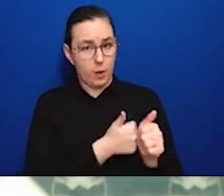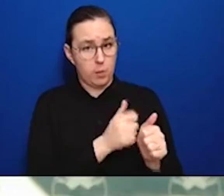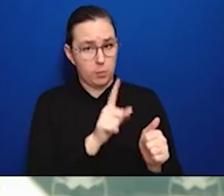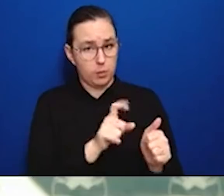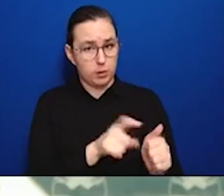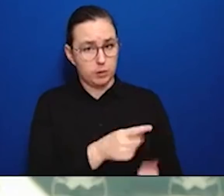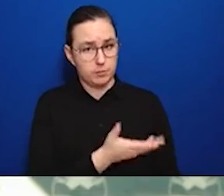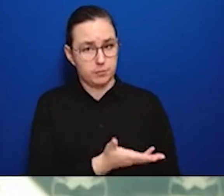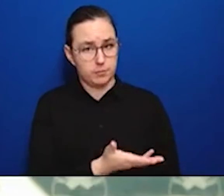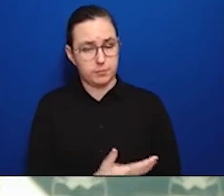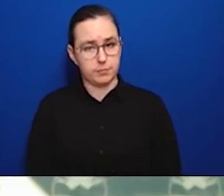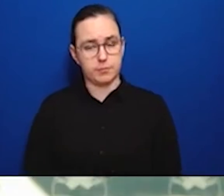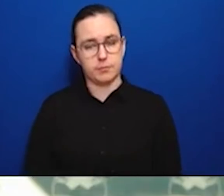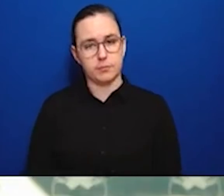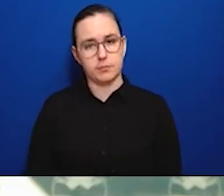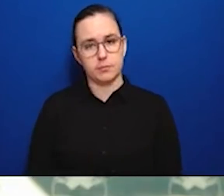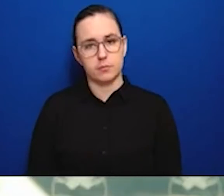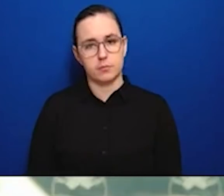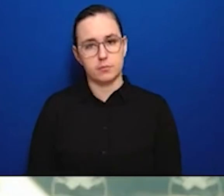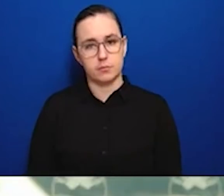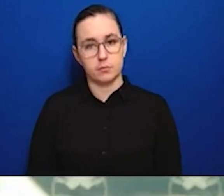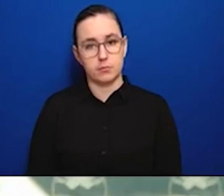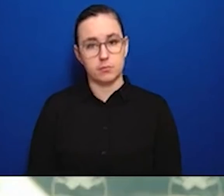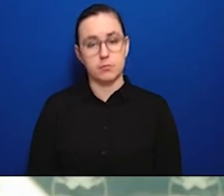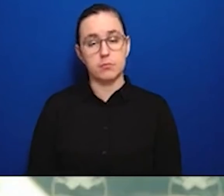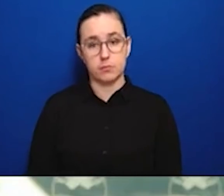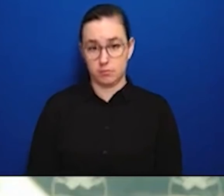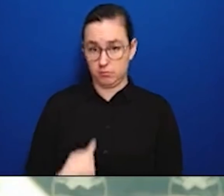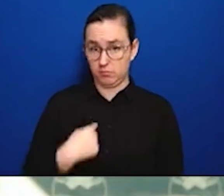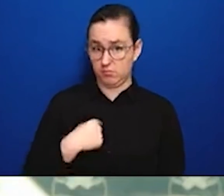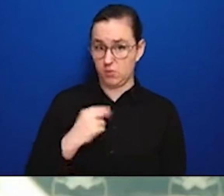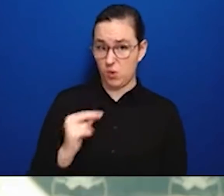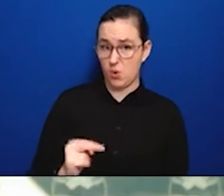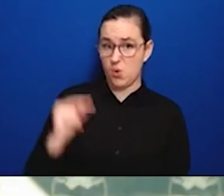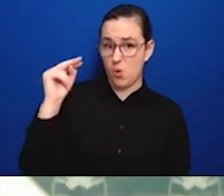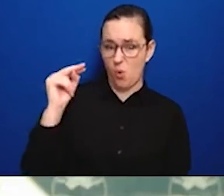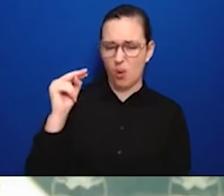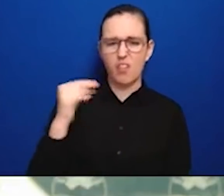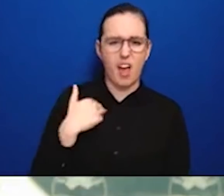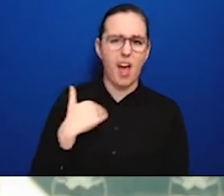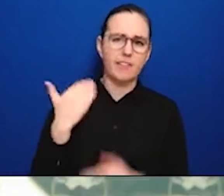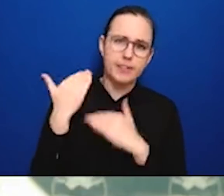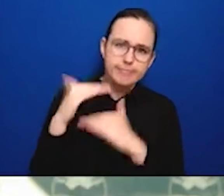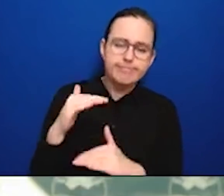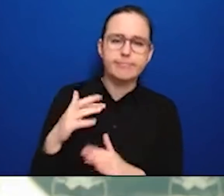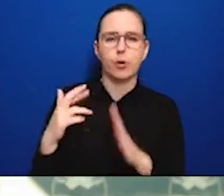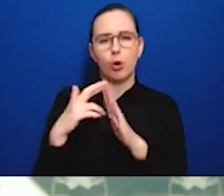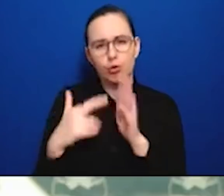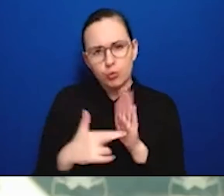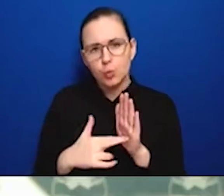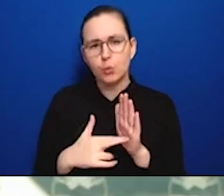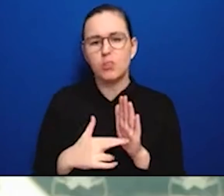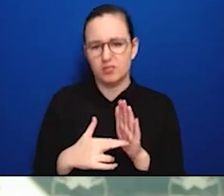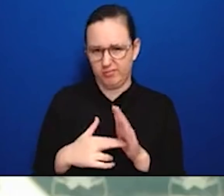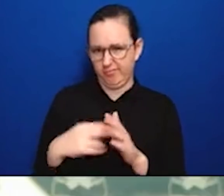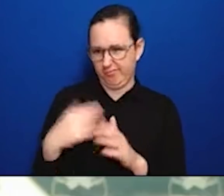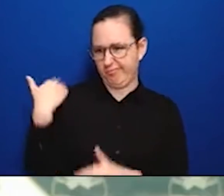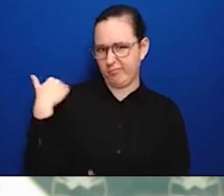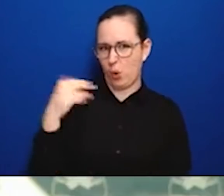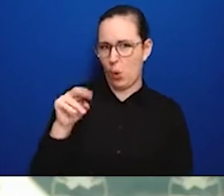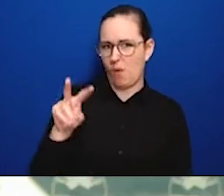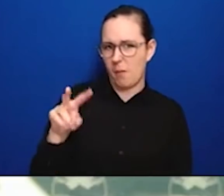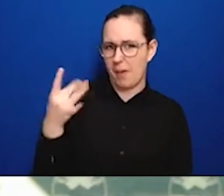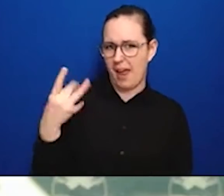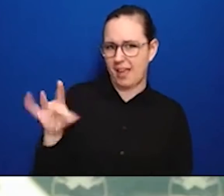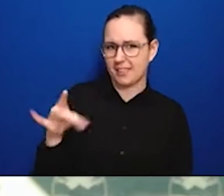Northern Health here. We've been under restrictions since November the 18th. Regional orders, businesses are barely hanging on by a limb here. But it took the